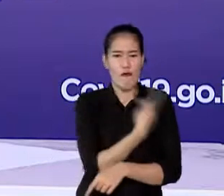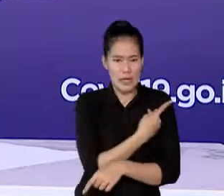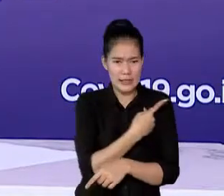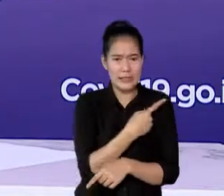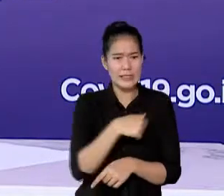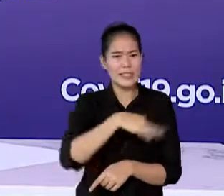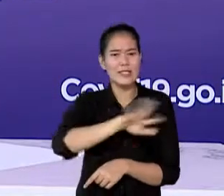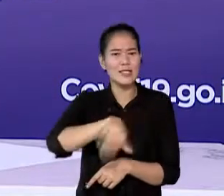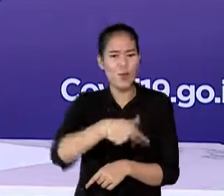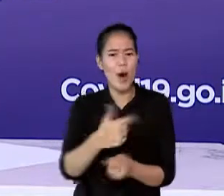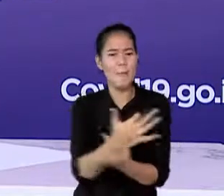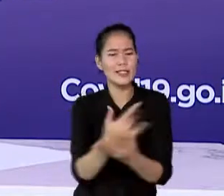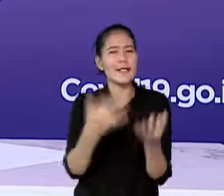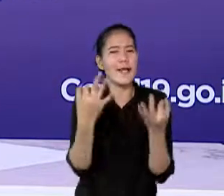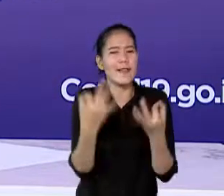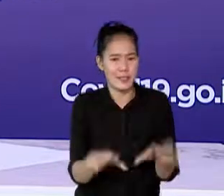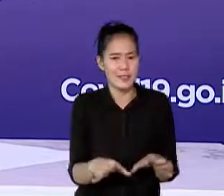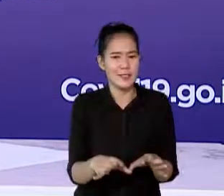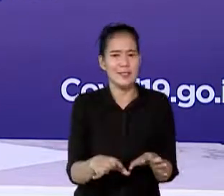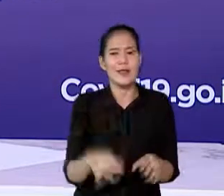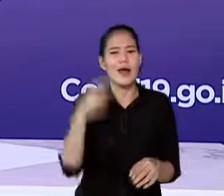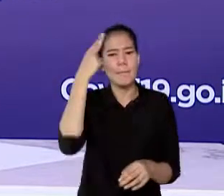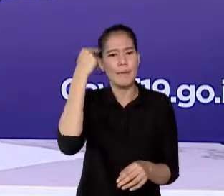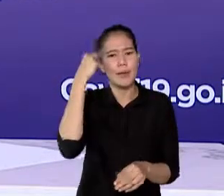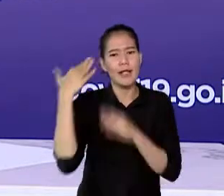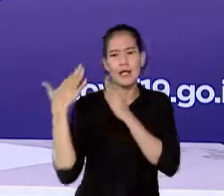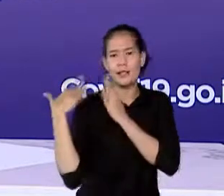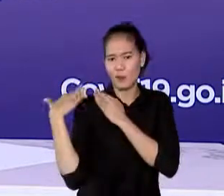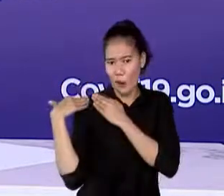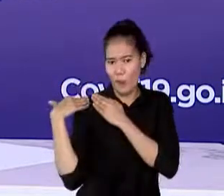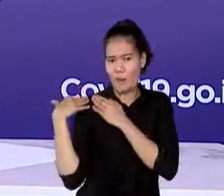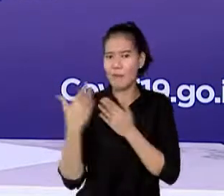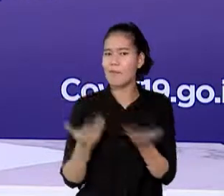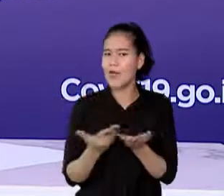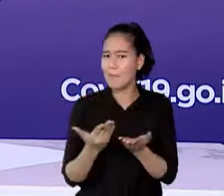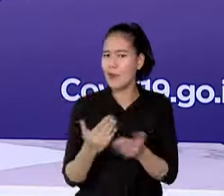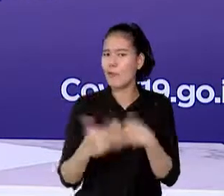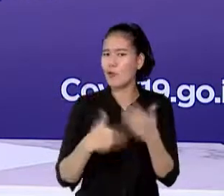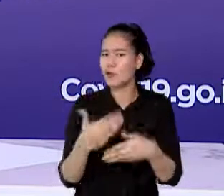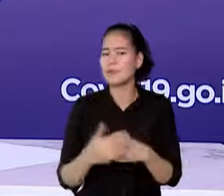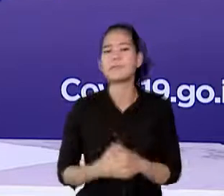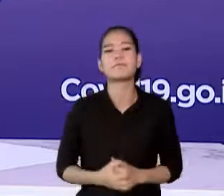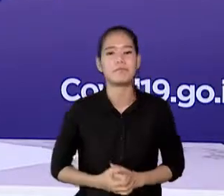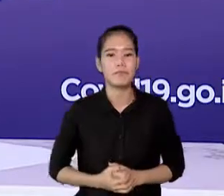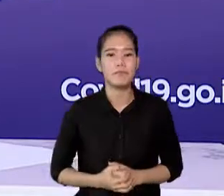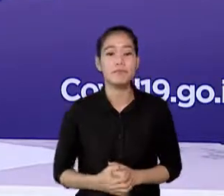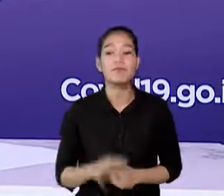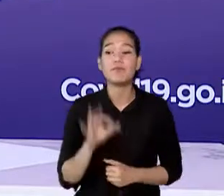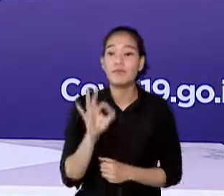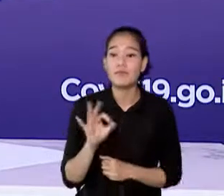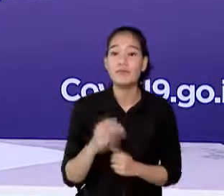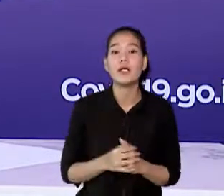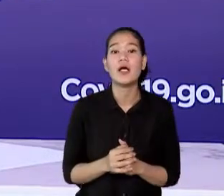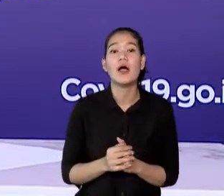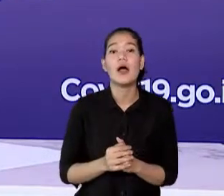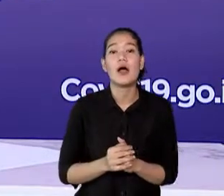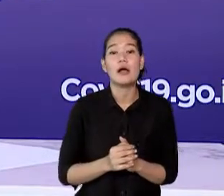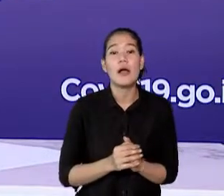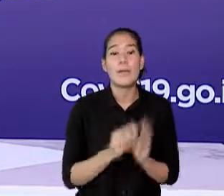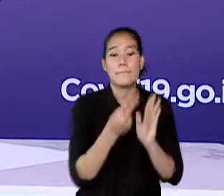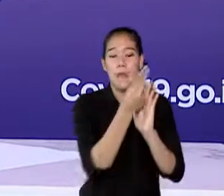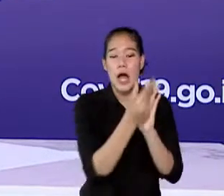like Pfizer, Moderna, and AstraZeneca? Thank you. Okay, a large budget